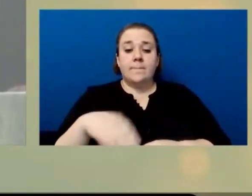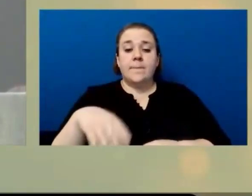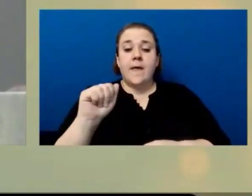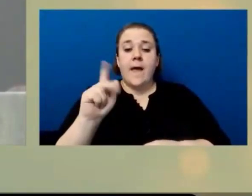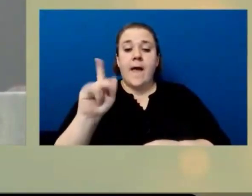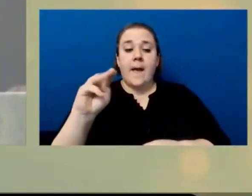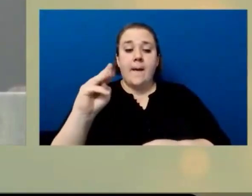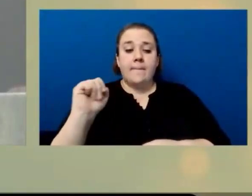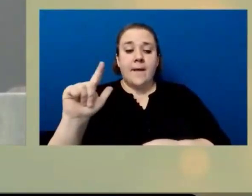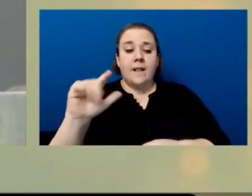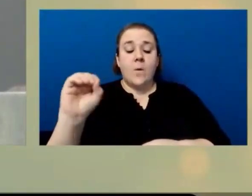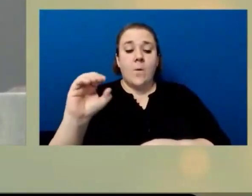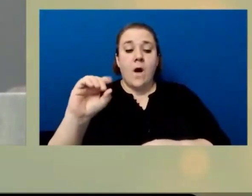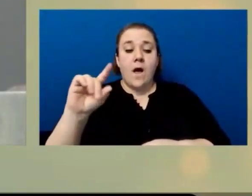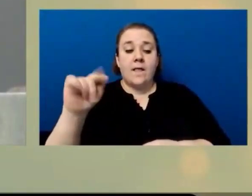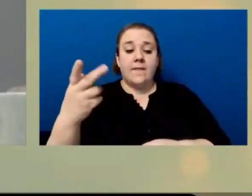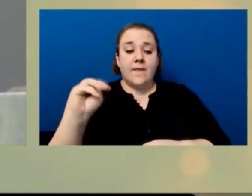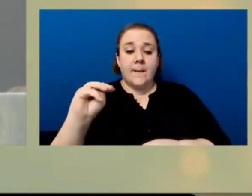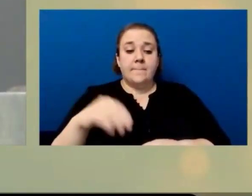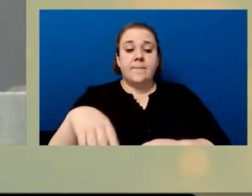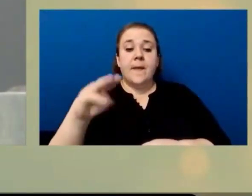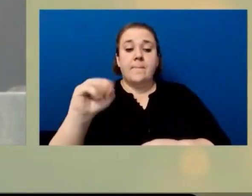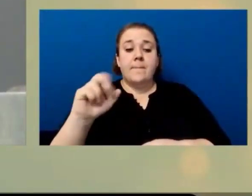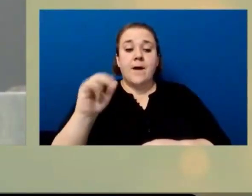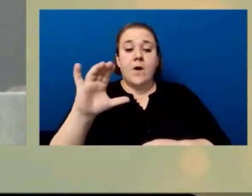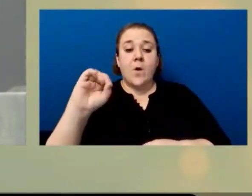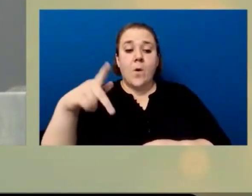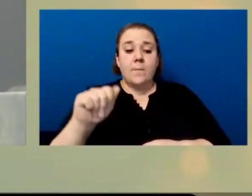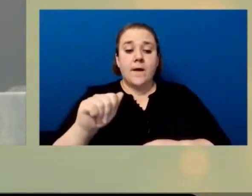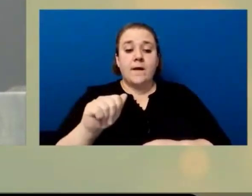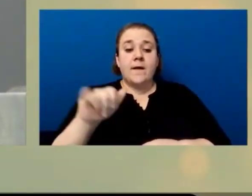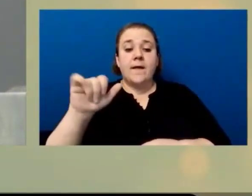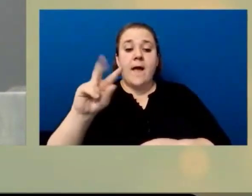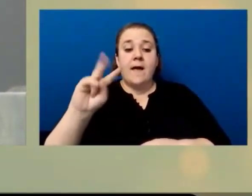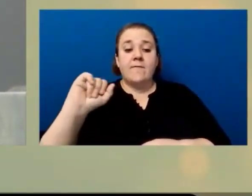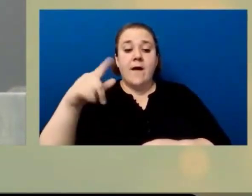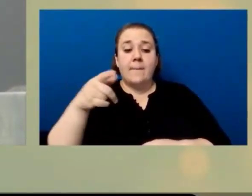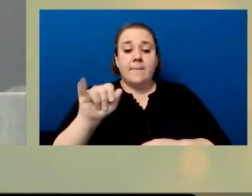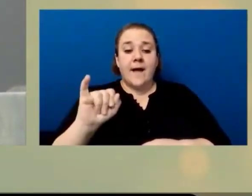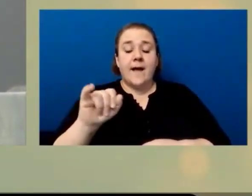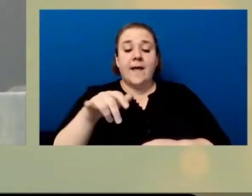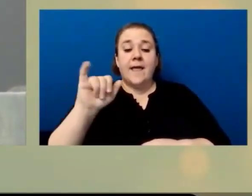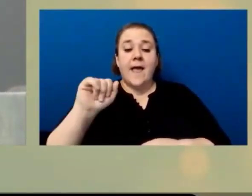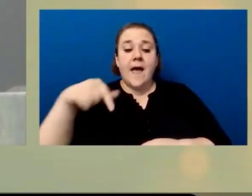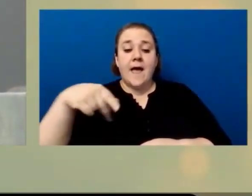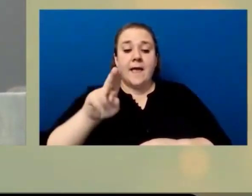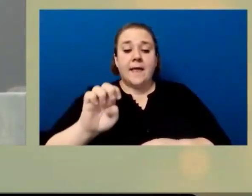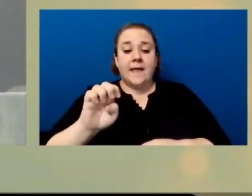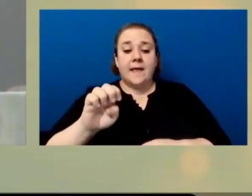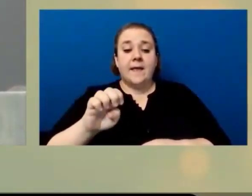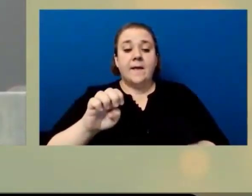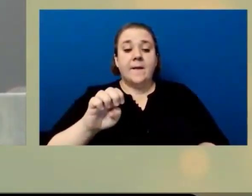by the Hohokam, Akamil O'Otham, Maricopa, Yavapai, Yaqui, and also the Gila River Indian